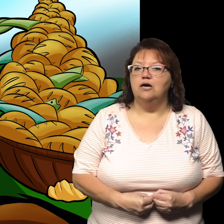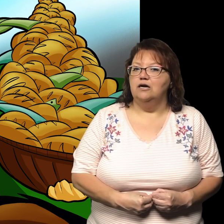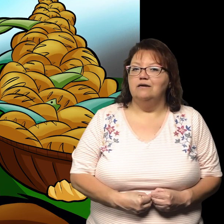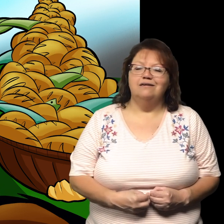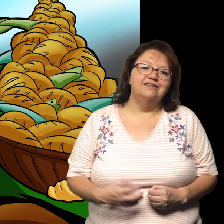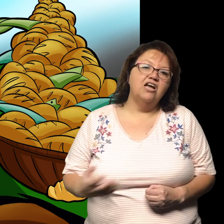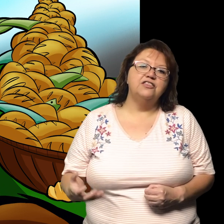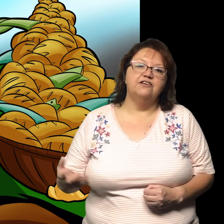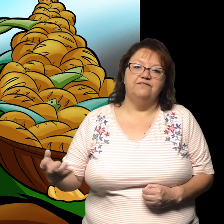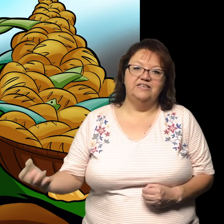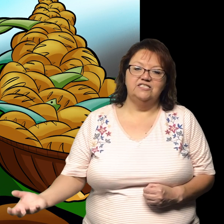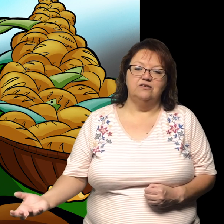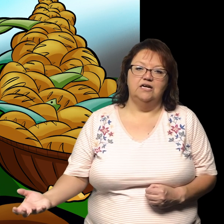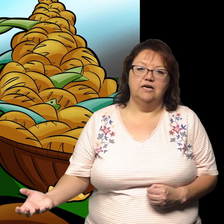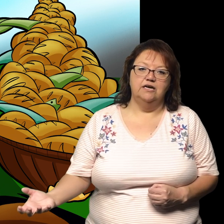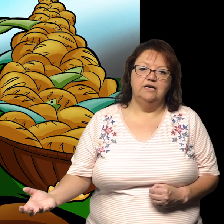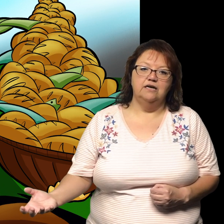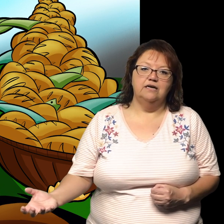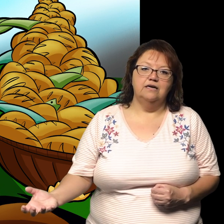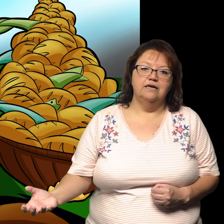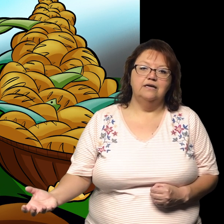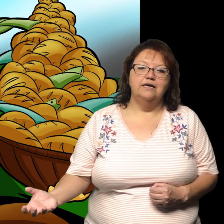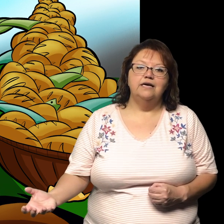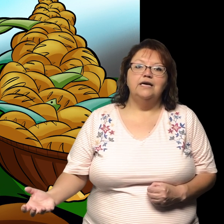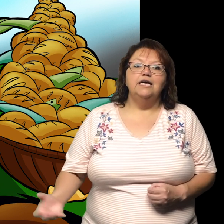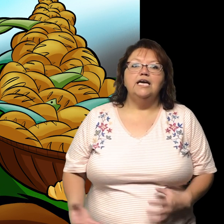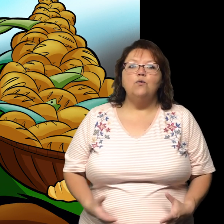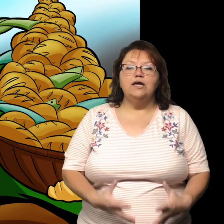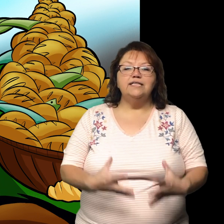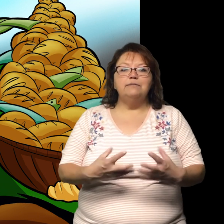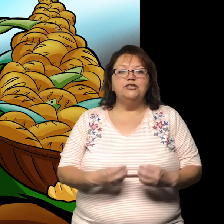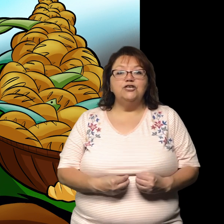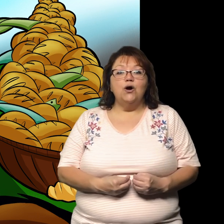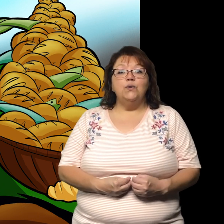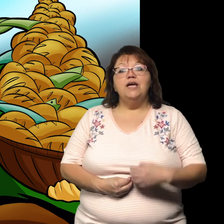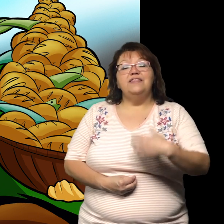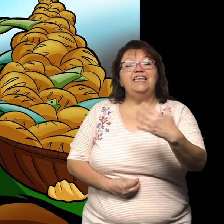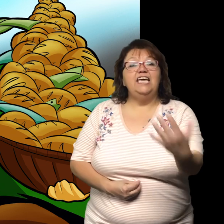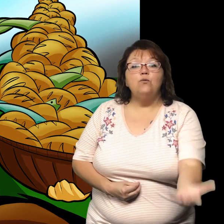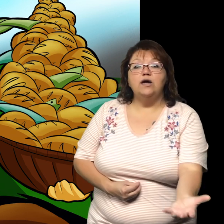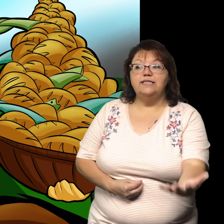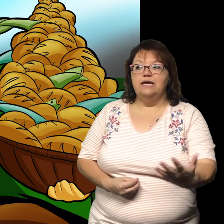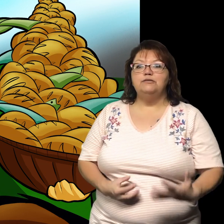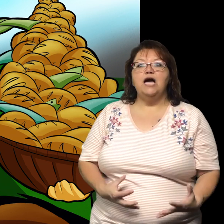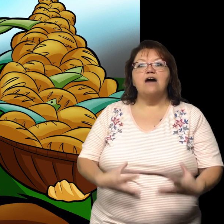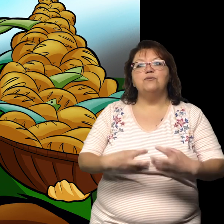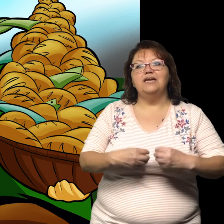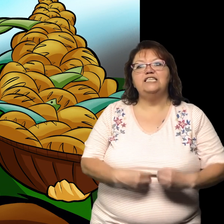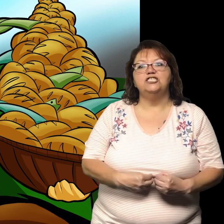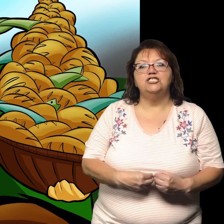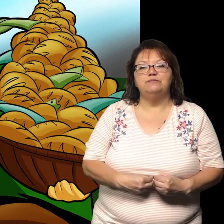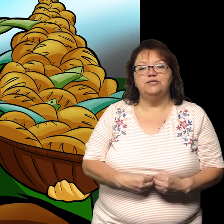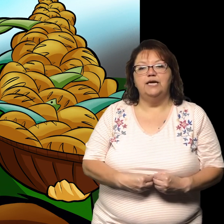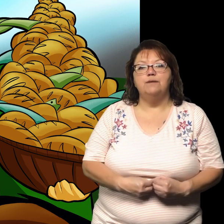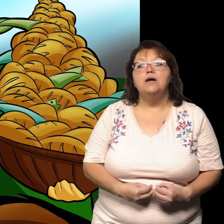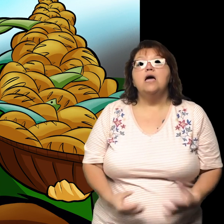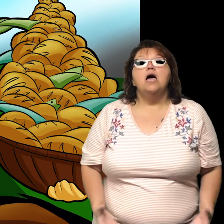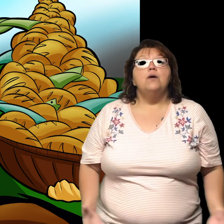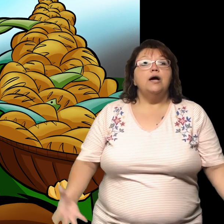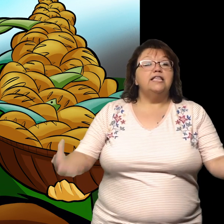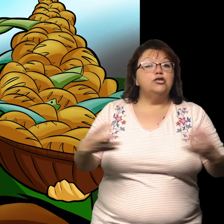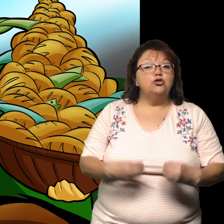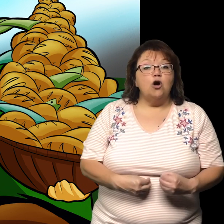spiritual hunger, not their physical hunger. He wanted them to know that he wanted them to have a relationship to